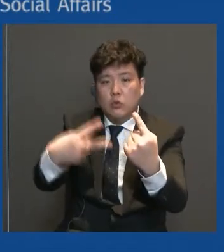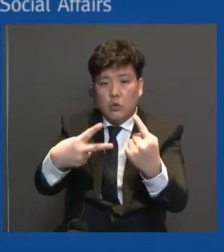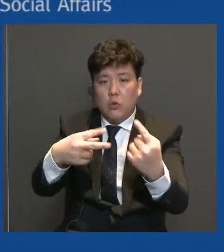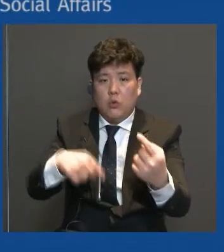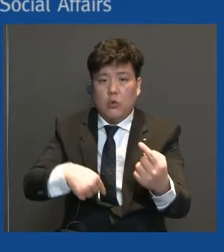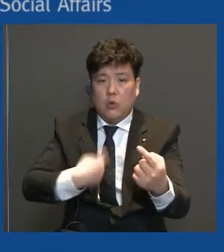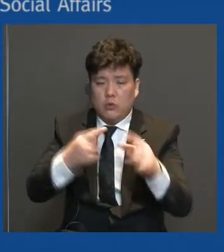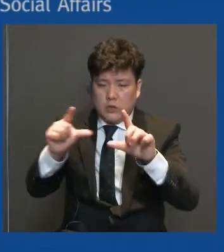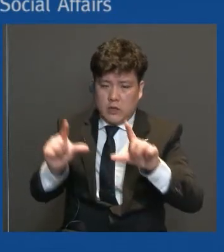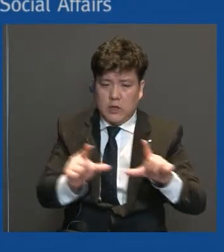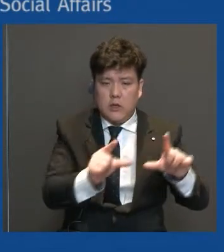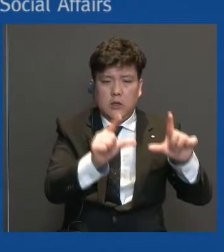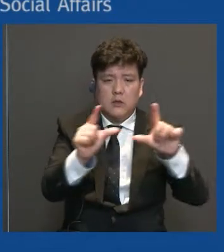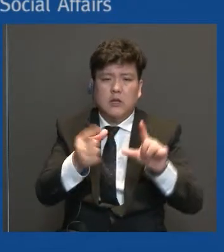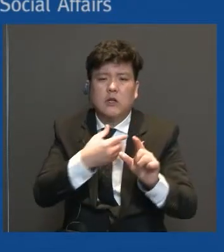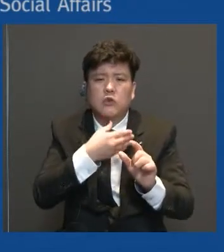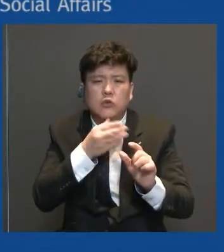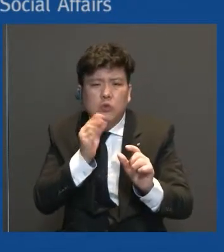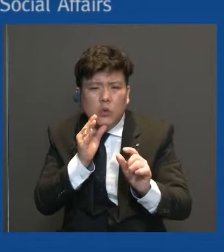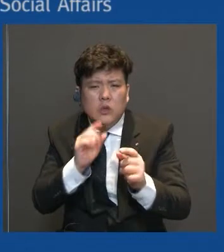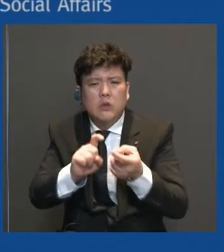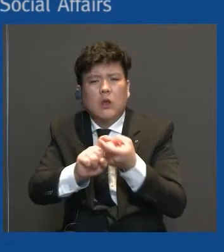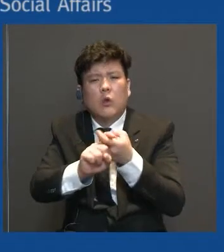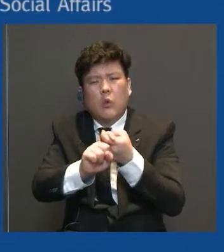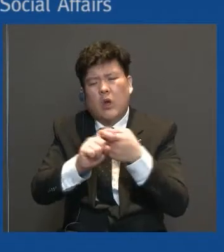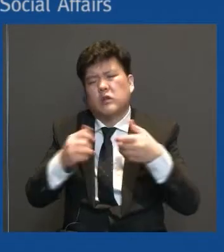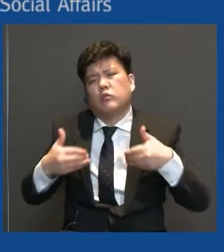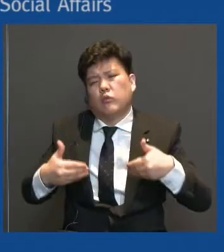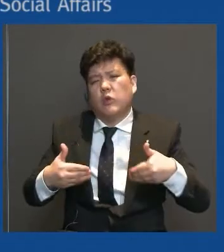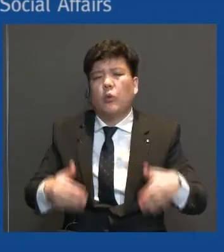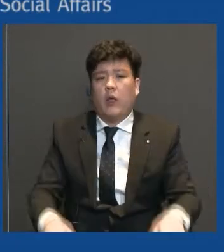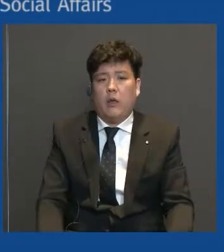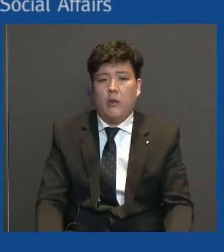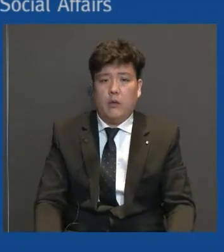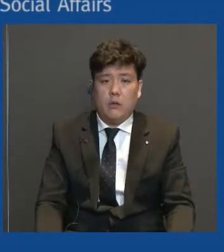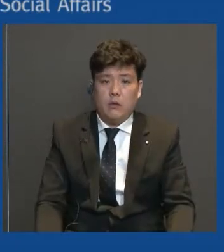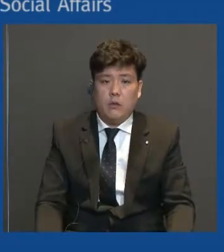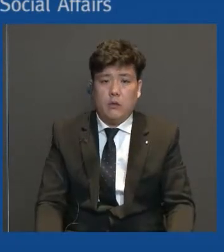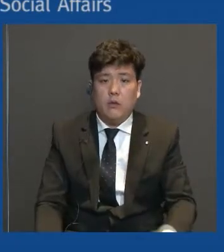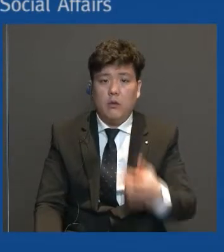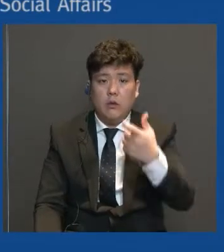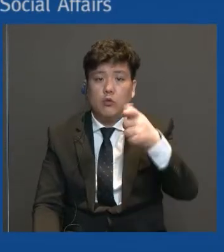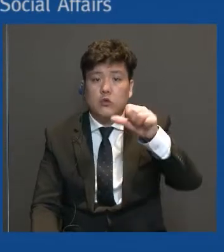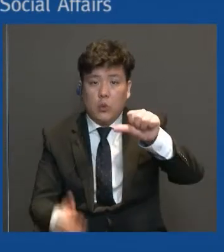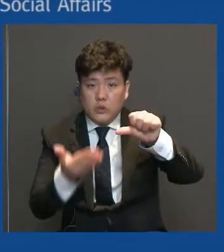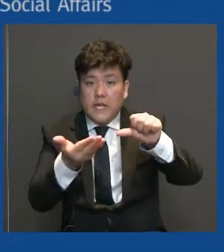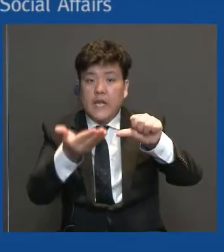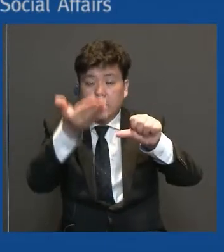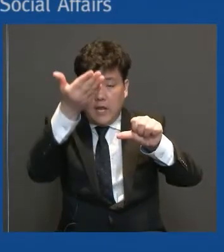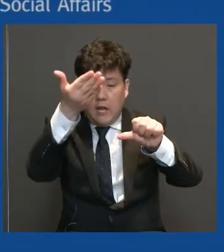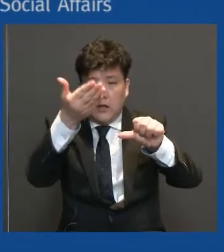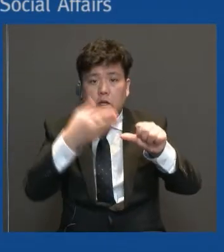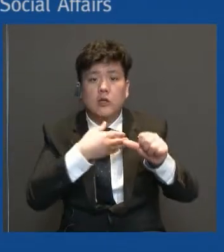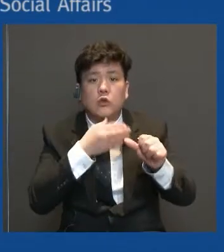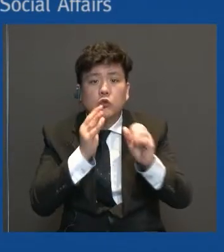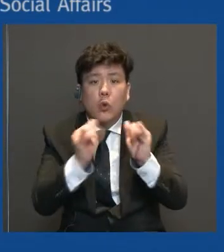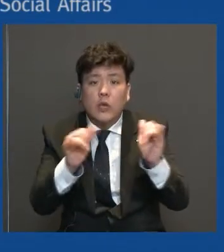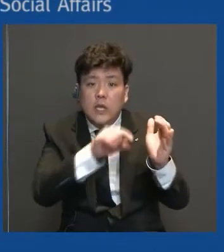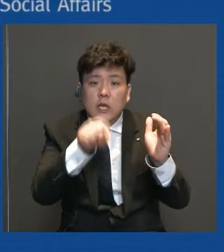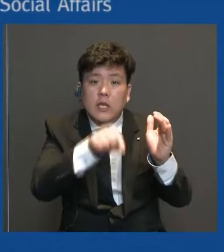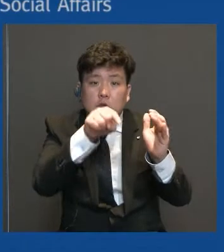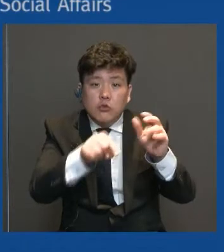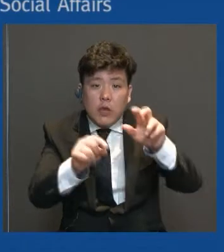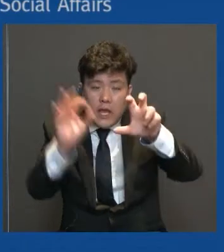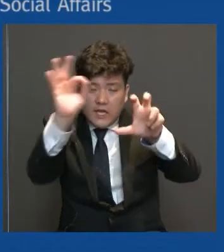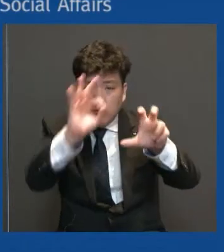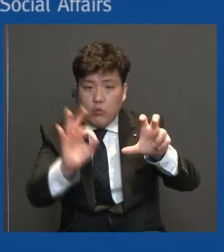About 25% of older Koreans aged 65 or older are known to live alone. They are likely